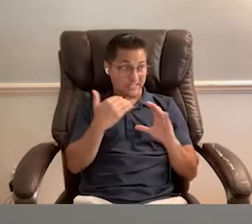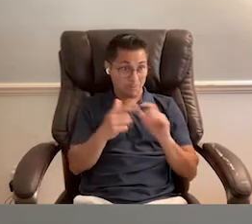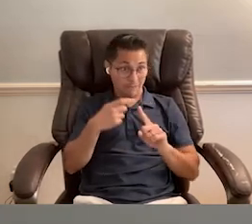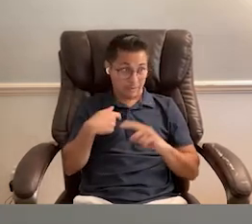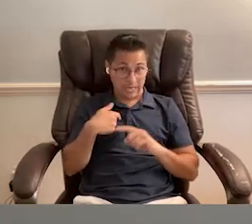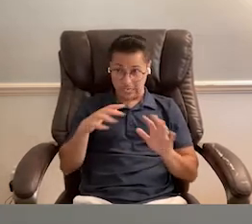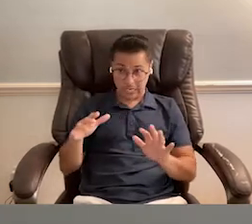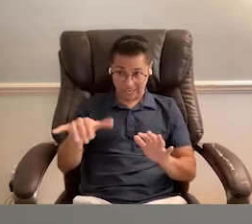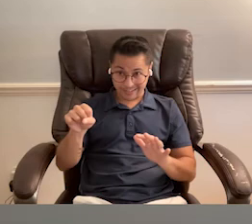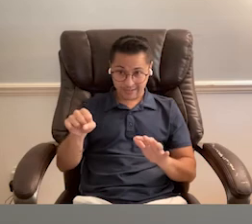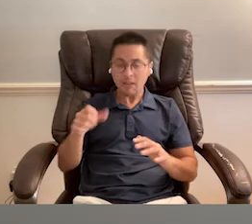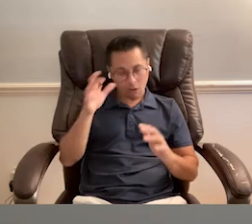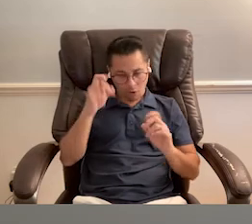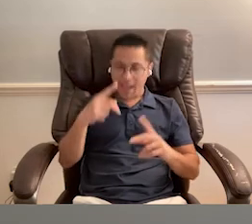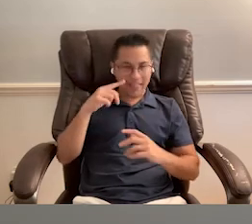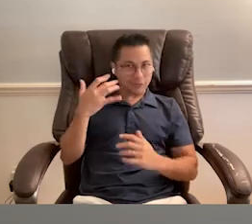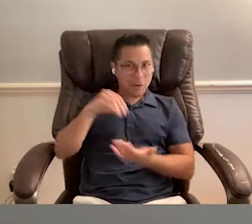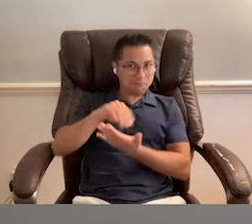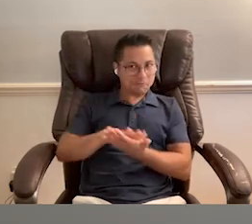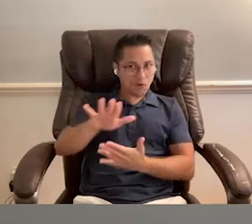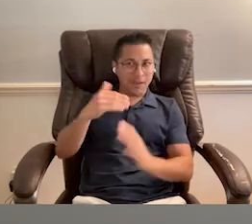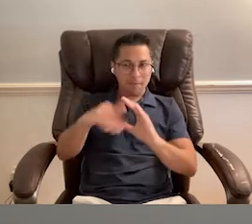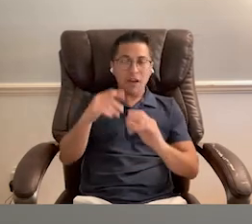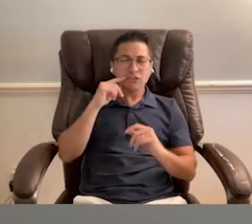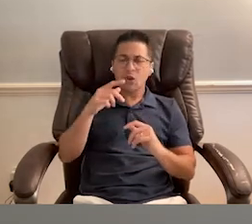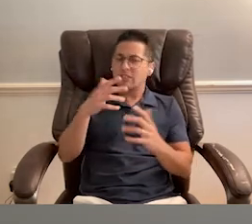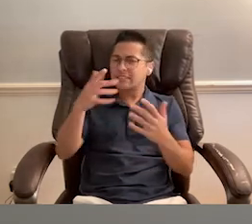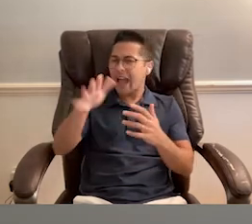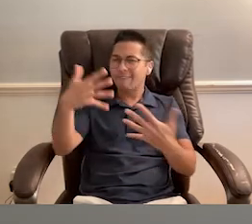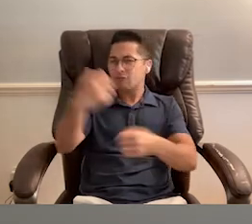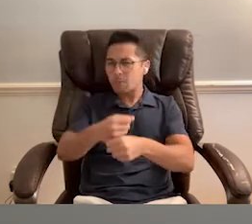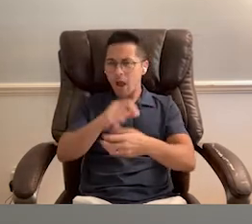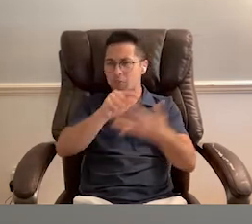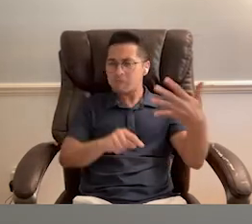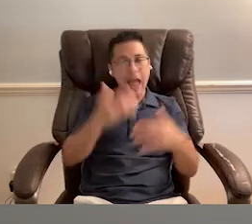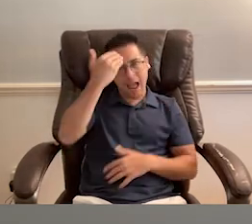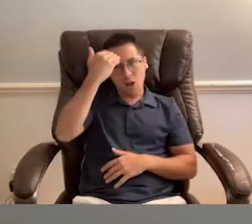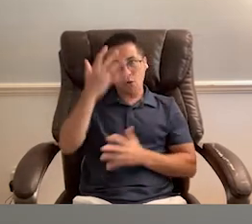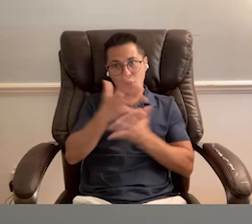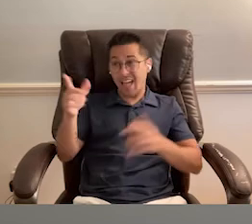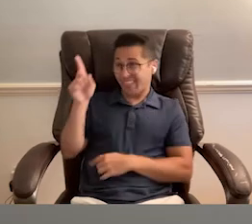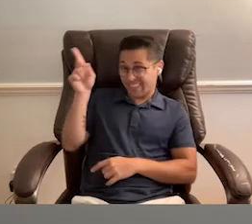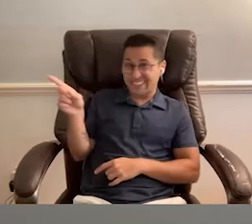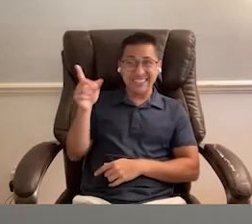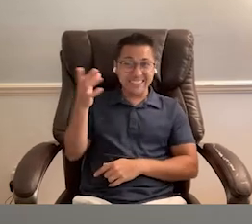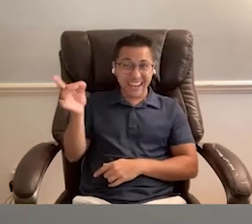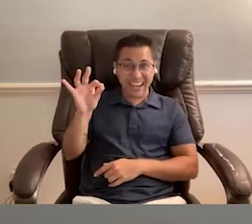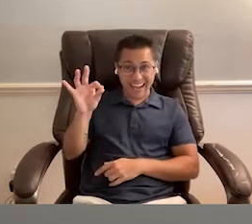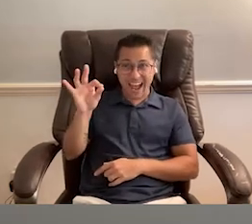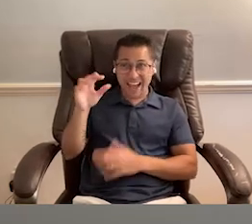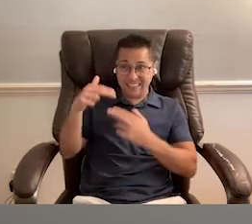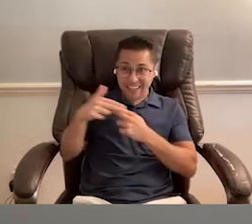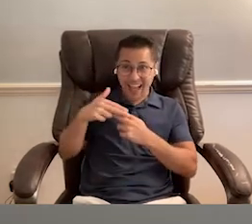from me? Make sure. Yes. Okay, that's why I got your email. So you'll get an email kind of summarizing this. I know this was a lot. This was 89 slides in an